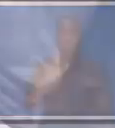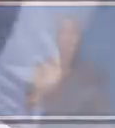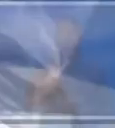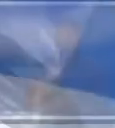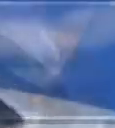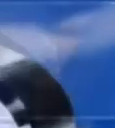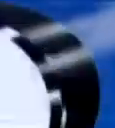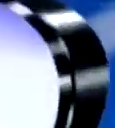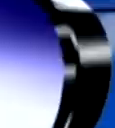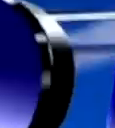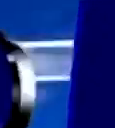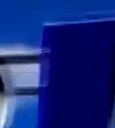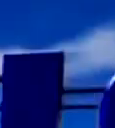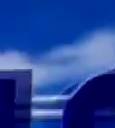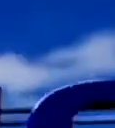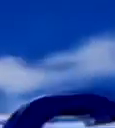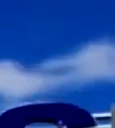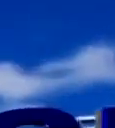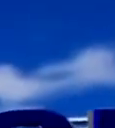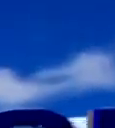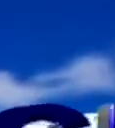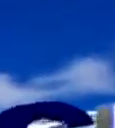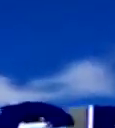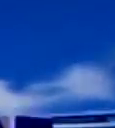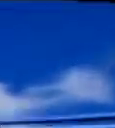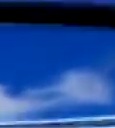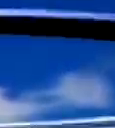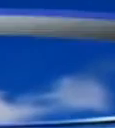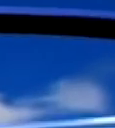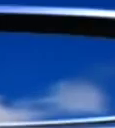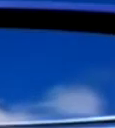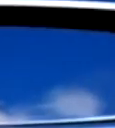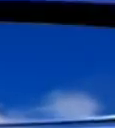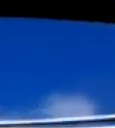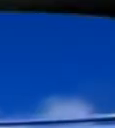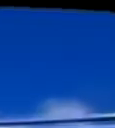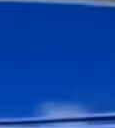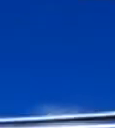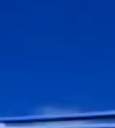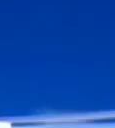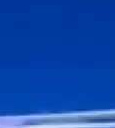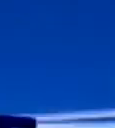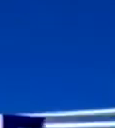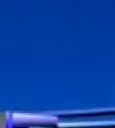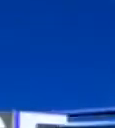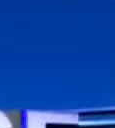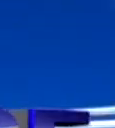be. There is a God. There is a God. He is alive. He is alive. In me.